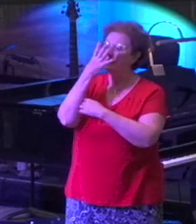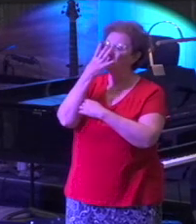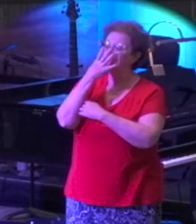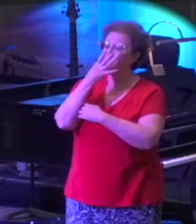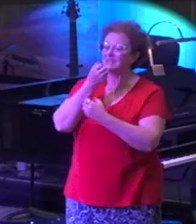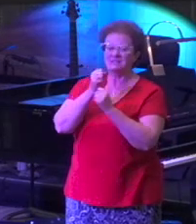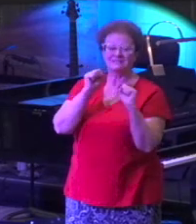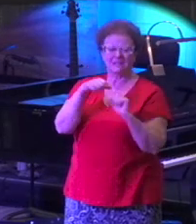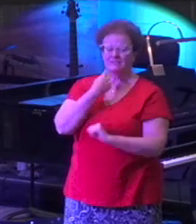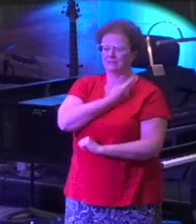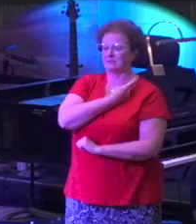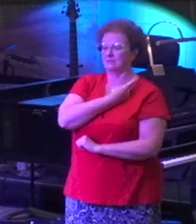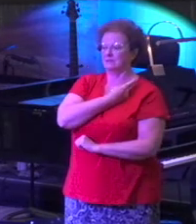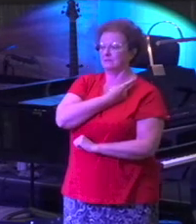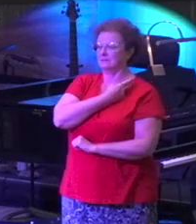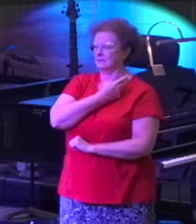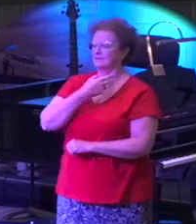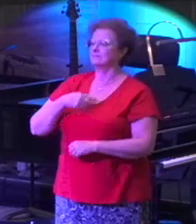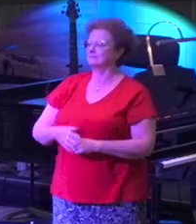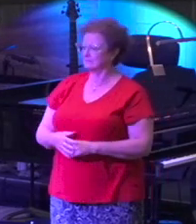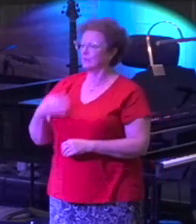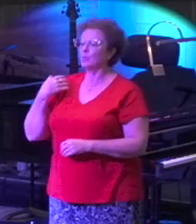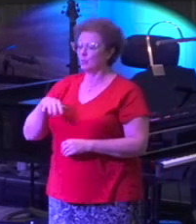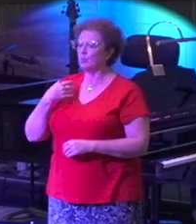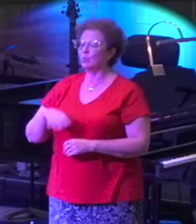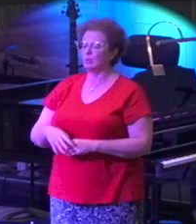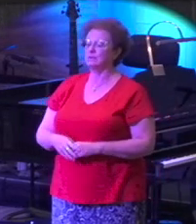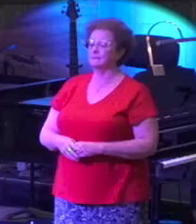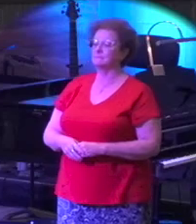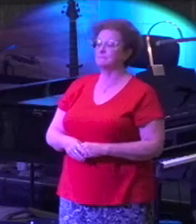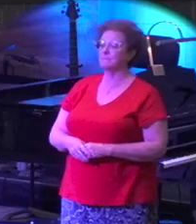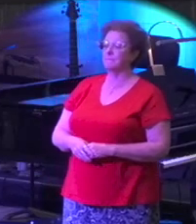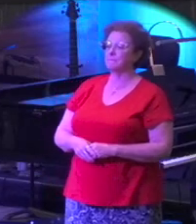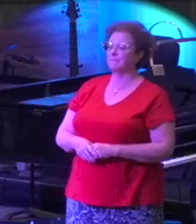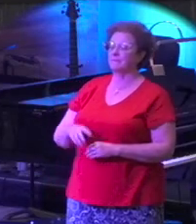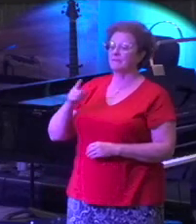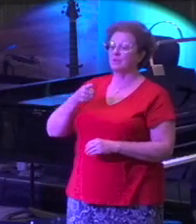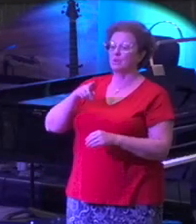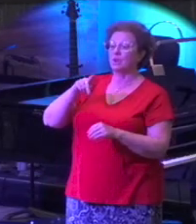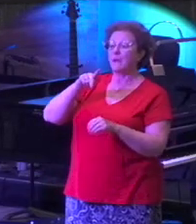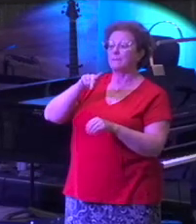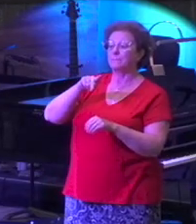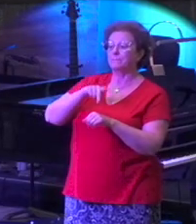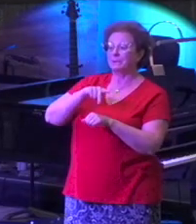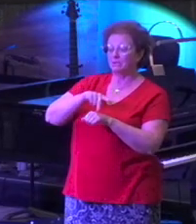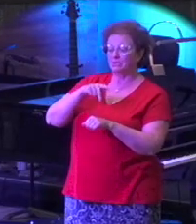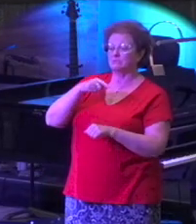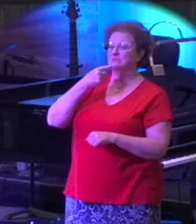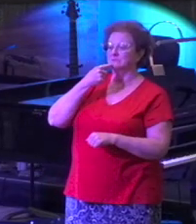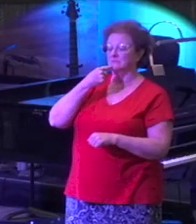saves. Say what? Listen to the word of the Lord. 1 Peter chapter 3, verse